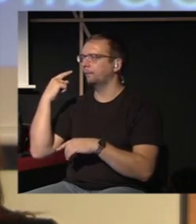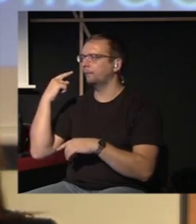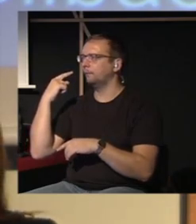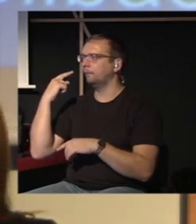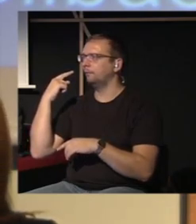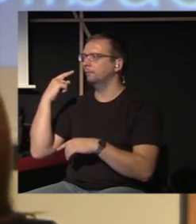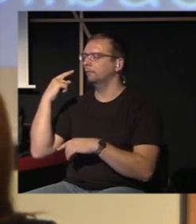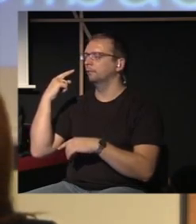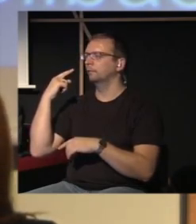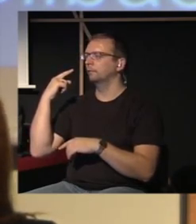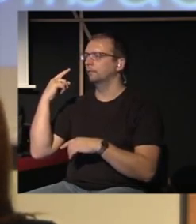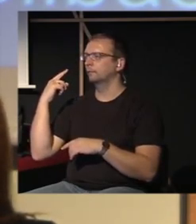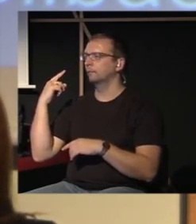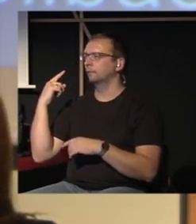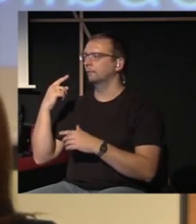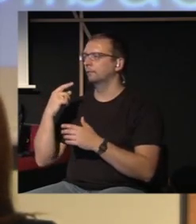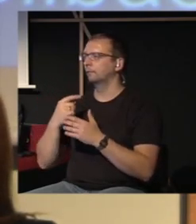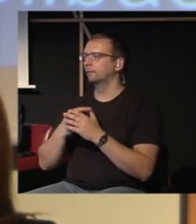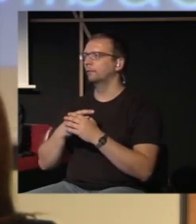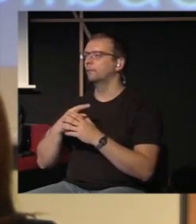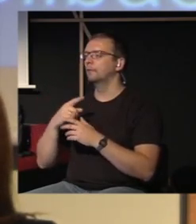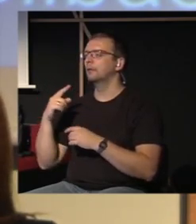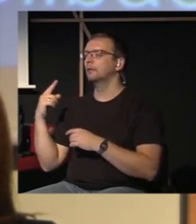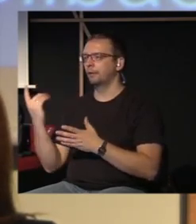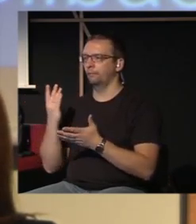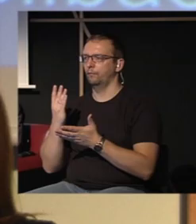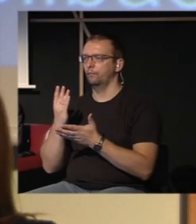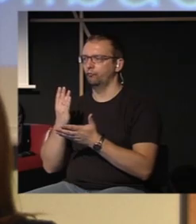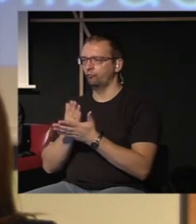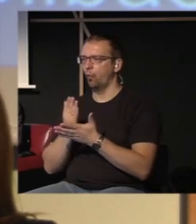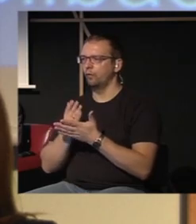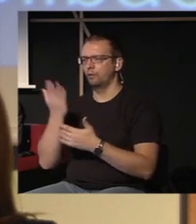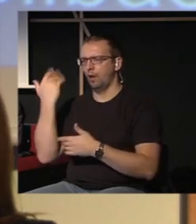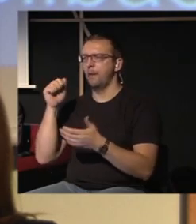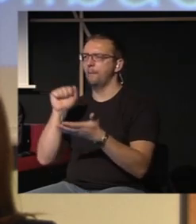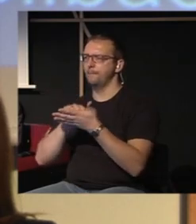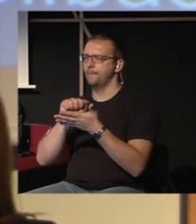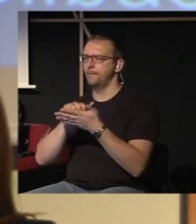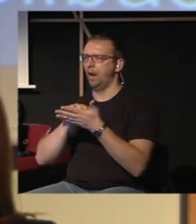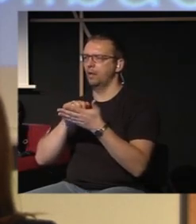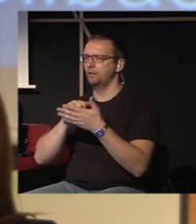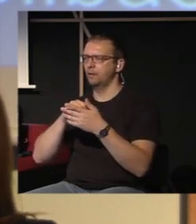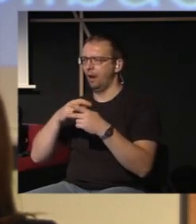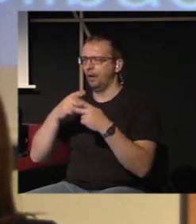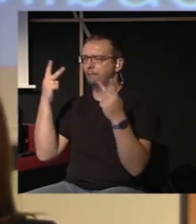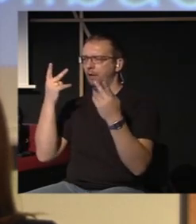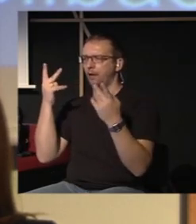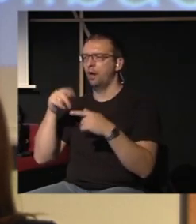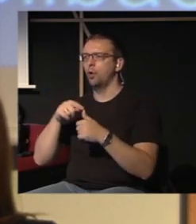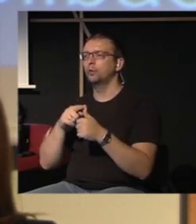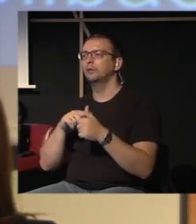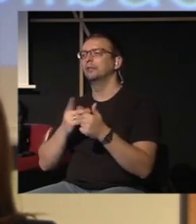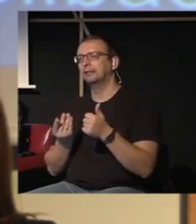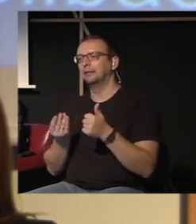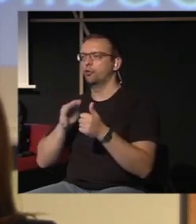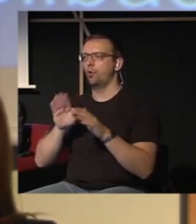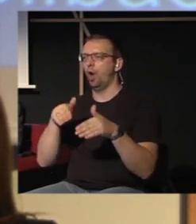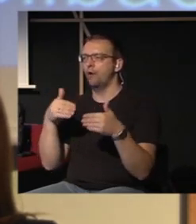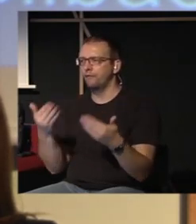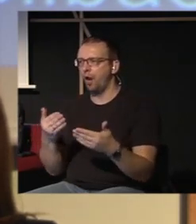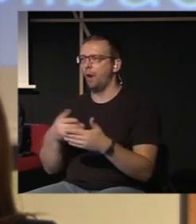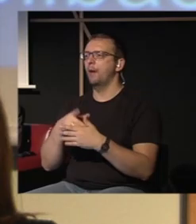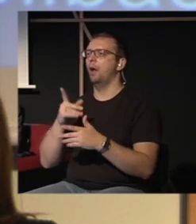One further, Pilar Castillo Cid, who joined the club 2 years ago. And then on the top right, Elena